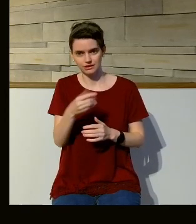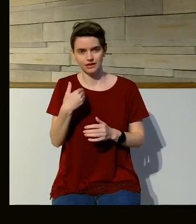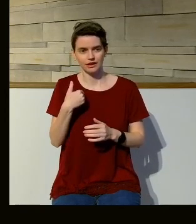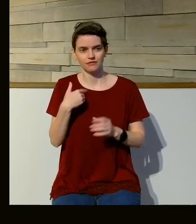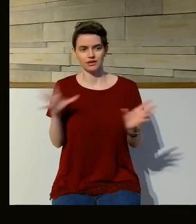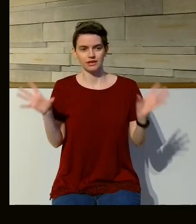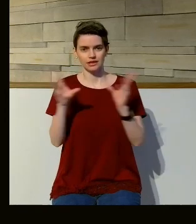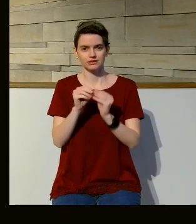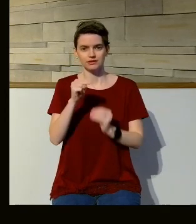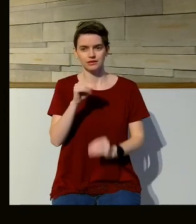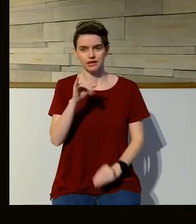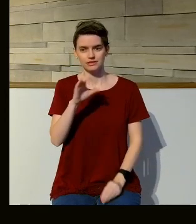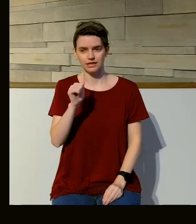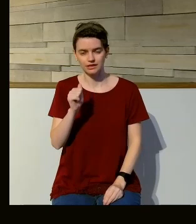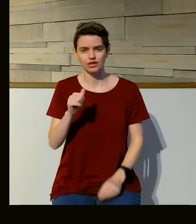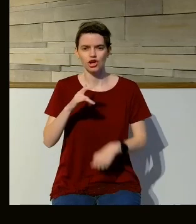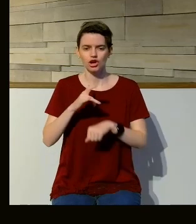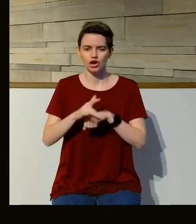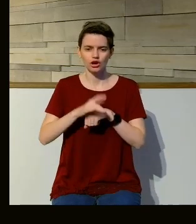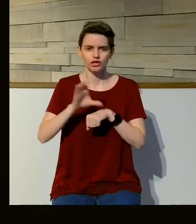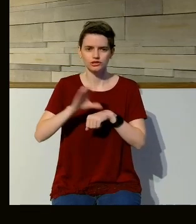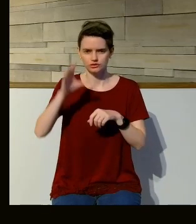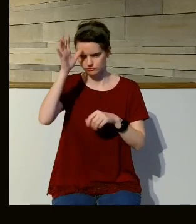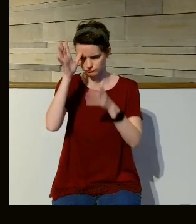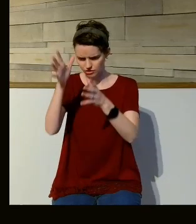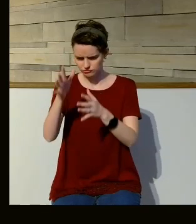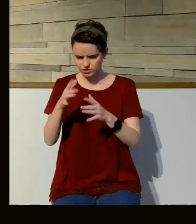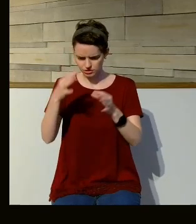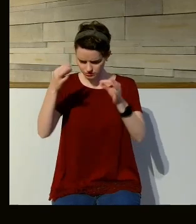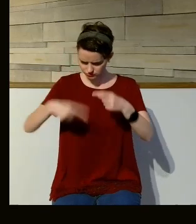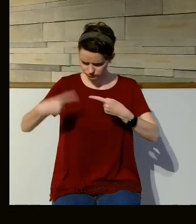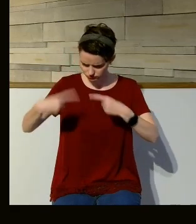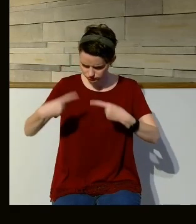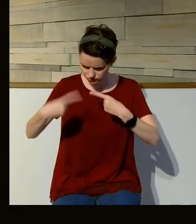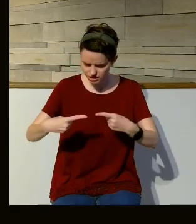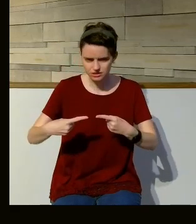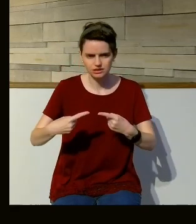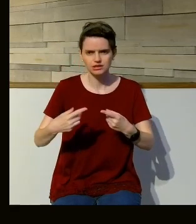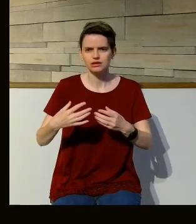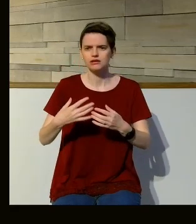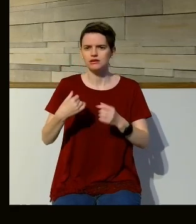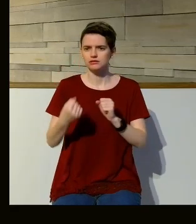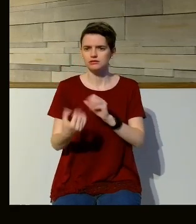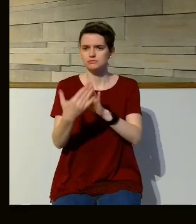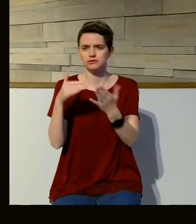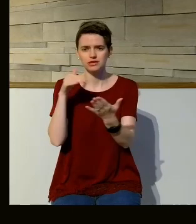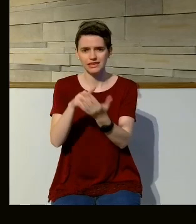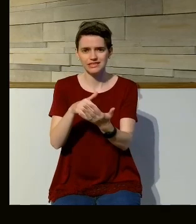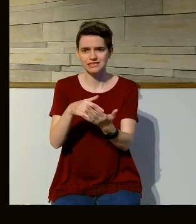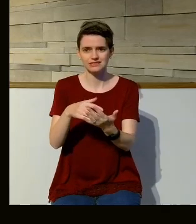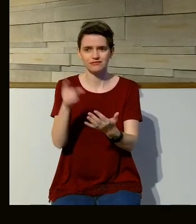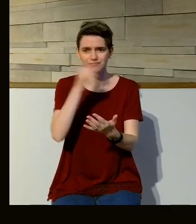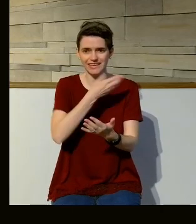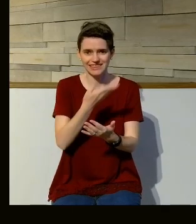of Nicaea. You would find the early church fathers gathered together to discuss and respond to heresies that were arising against the doctrine